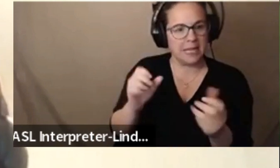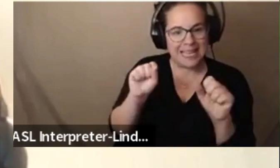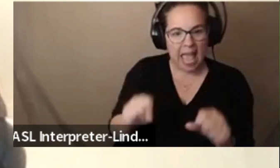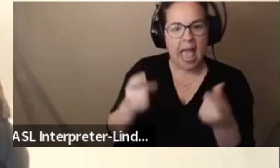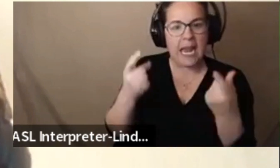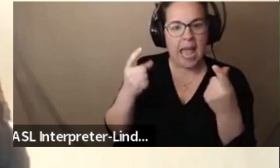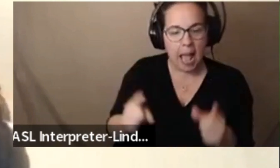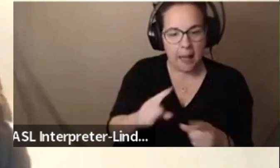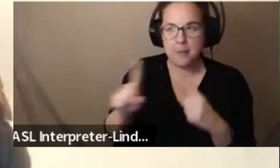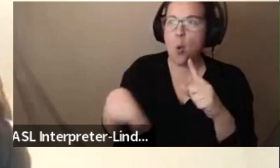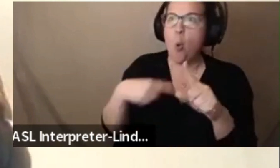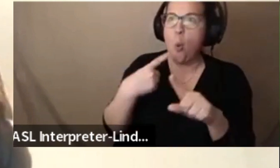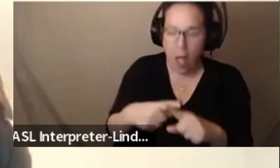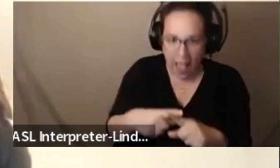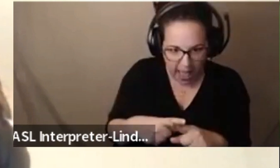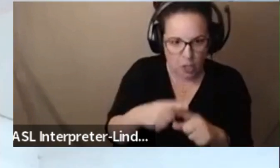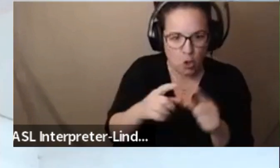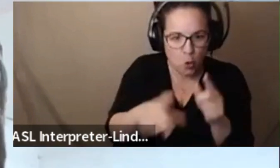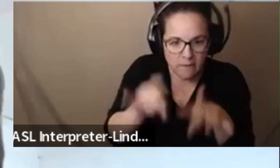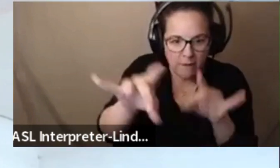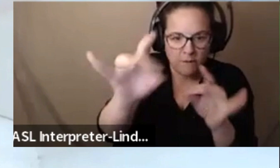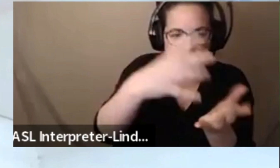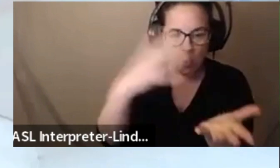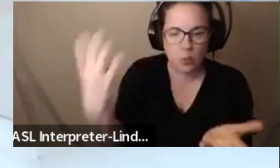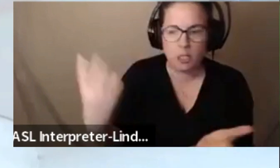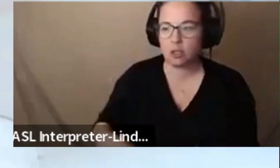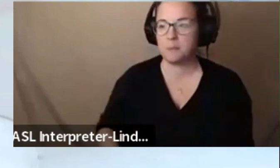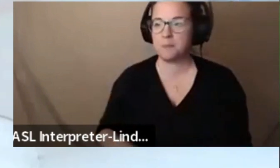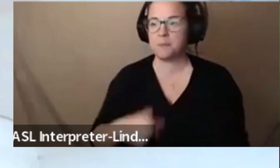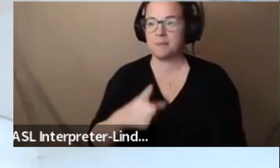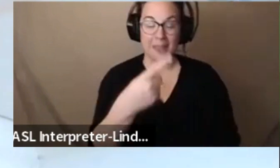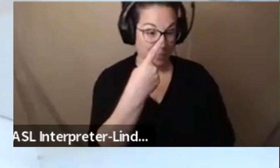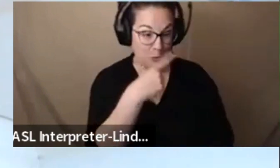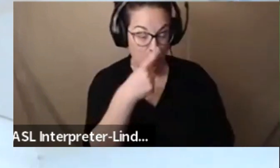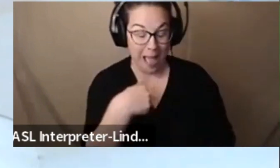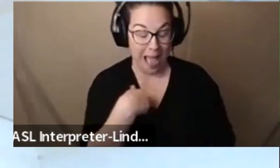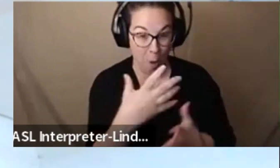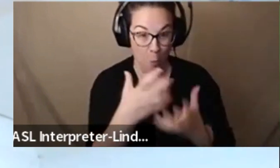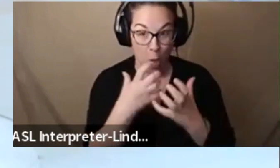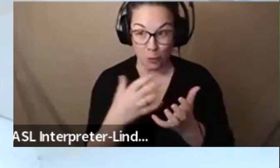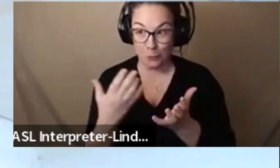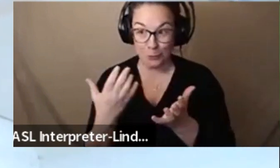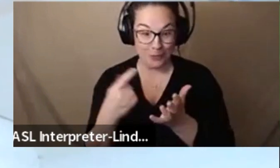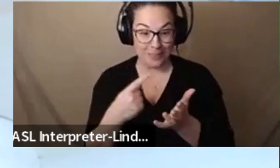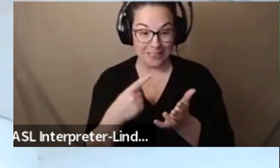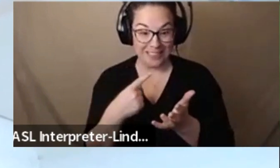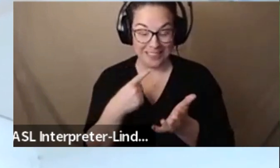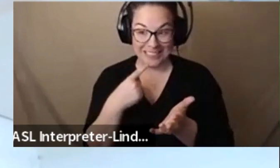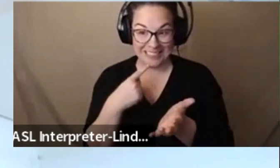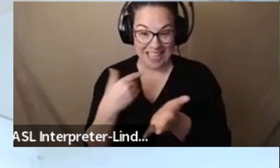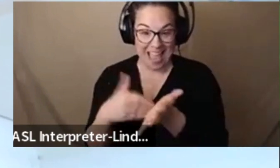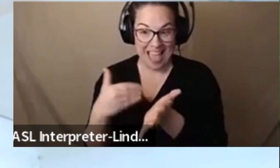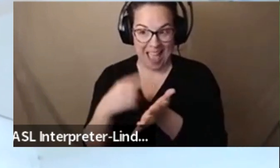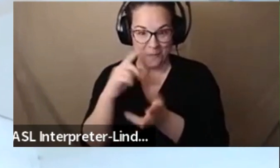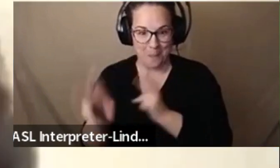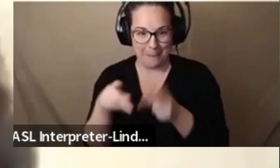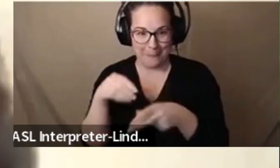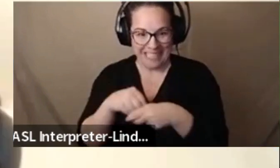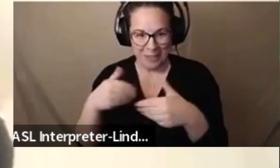from the queering of the rules that have been set in place. Okay, can I repeat some of what you've said before I forget